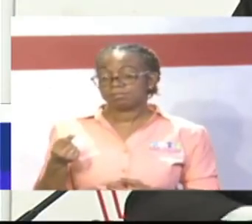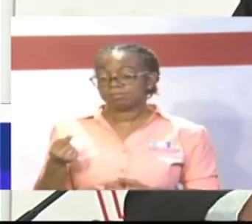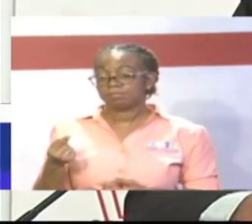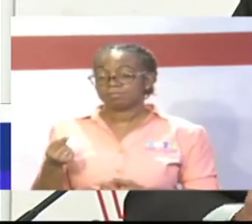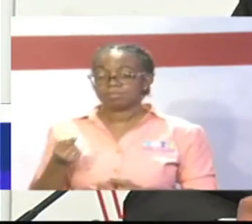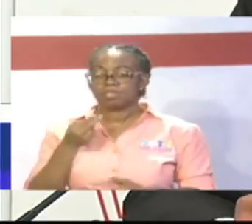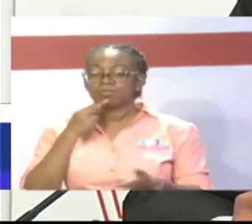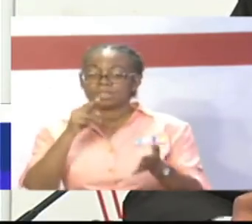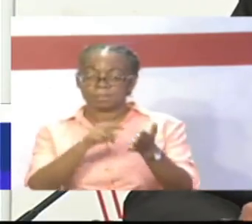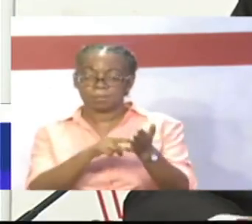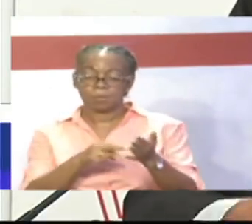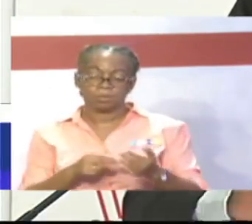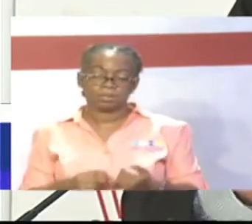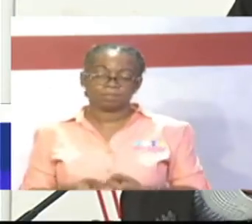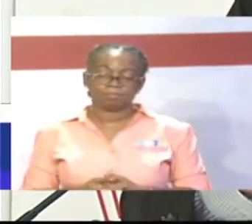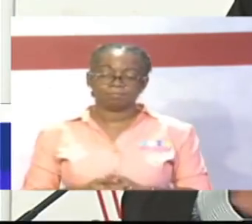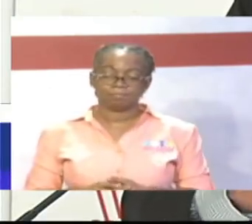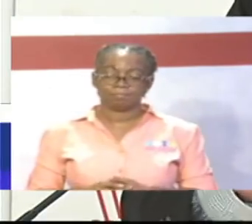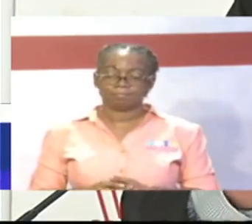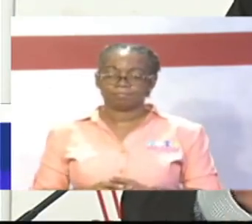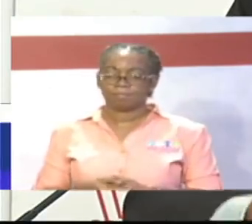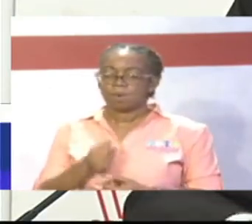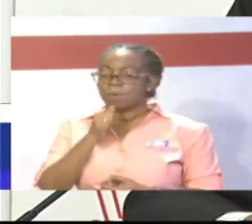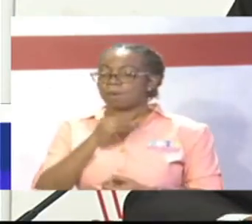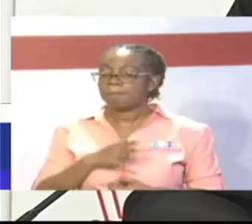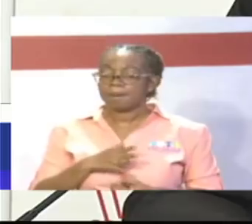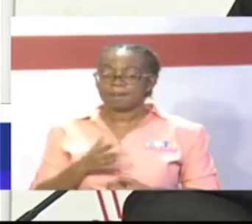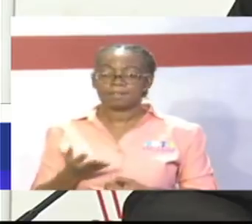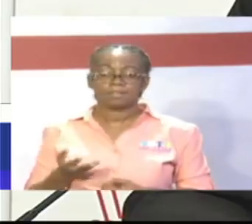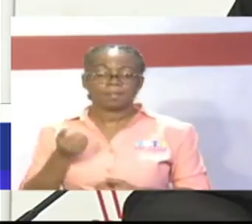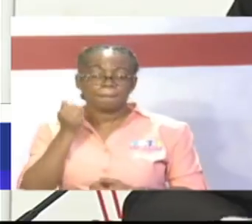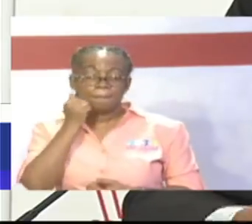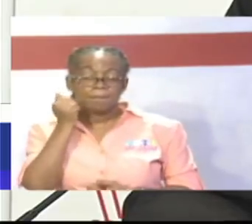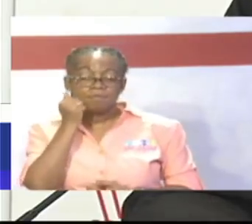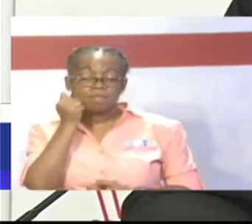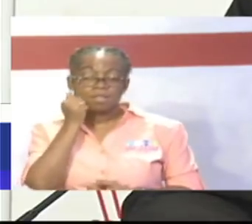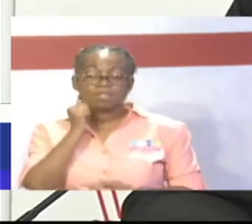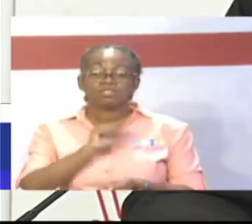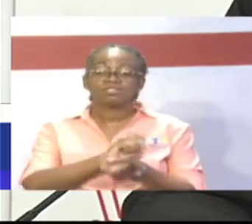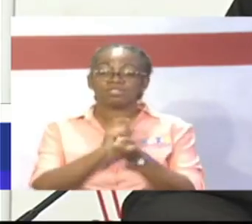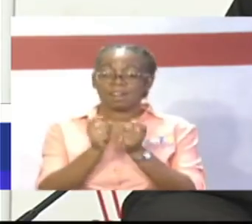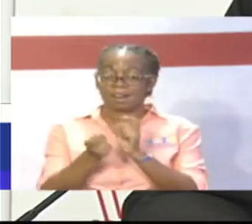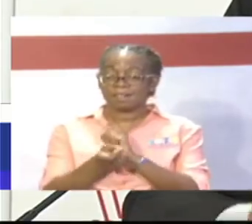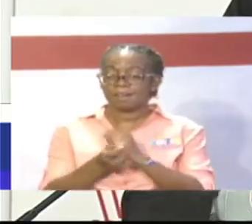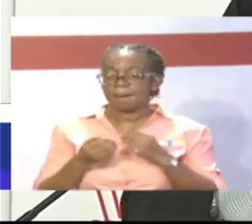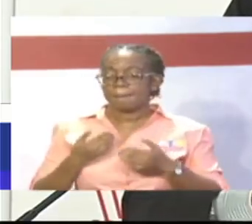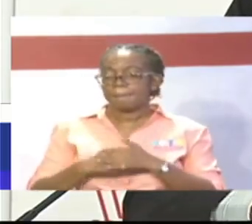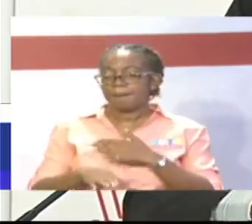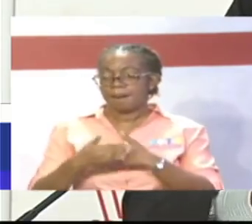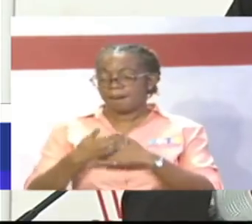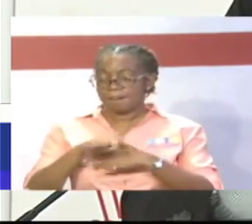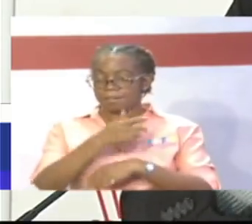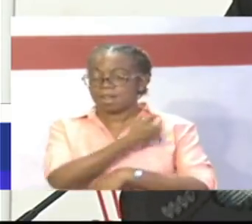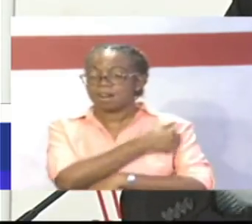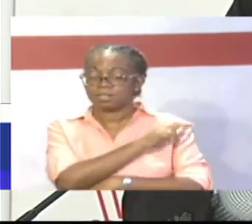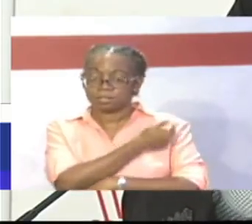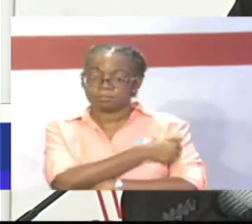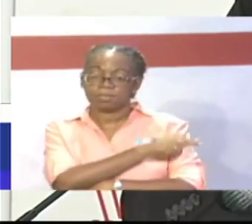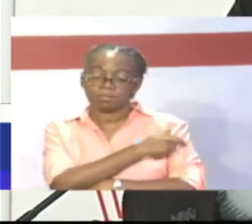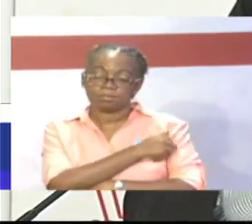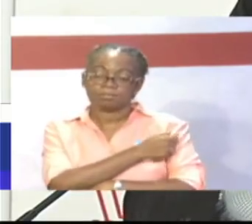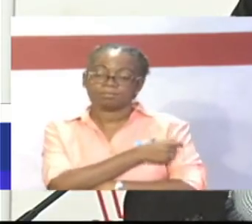30,000 reports in their database of women with menstrual disorders following vaccine. But this was